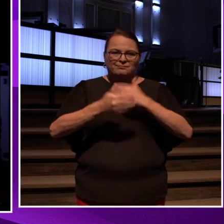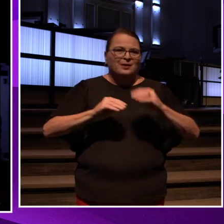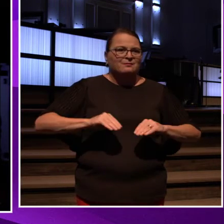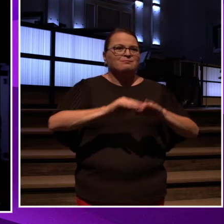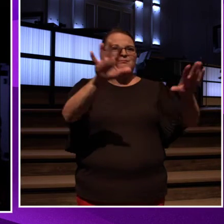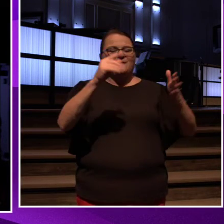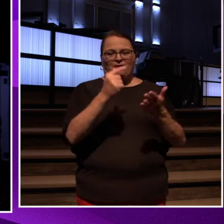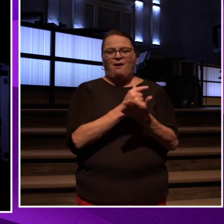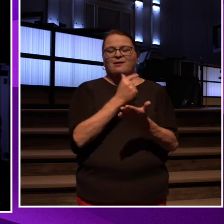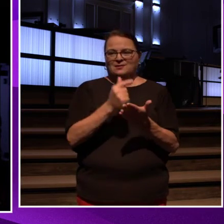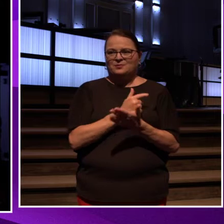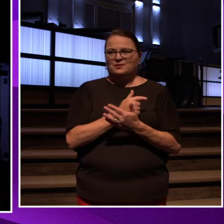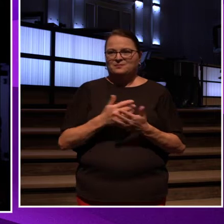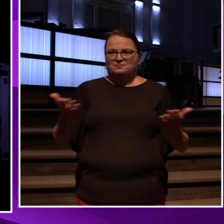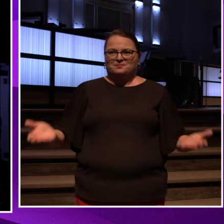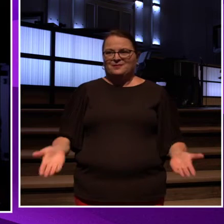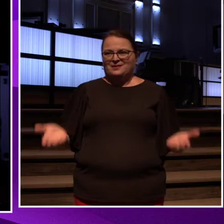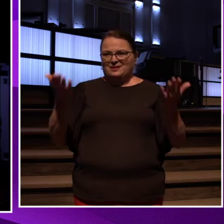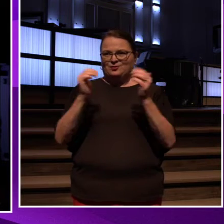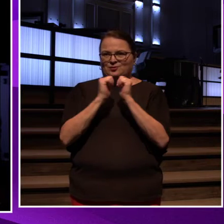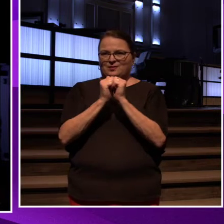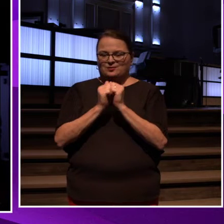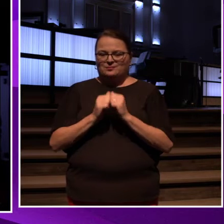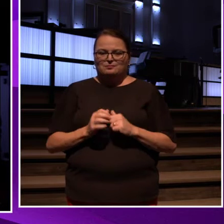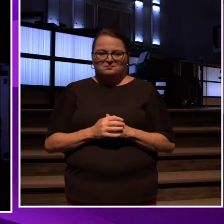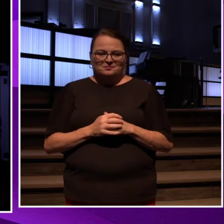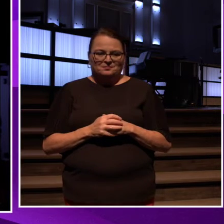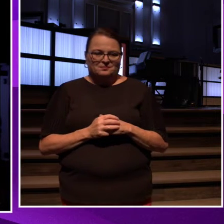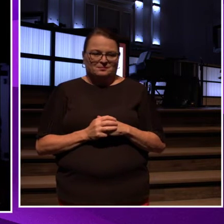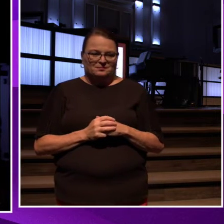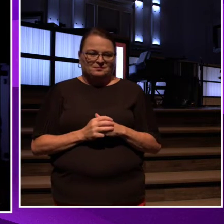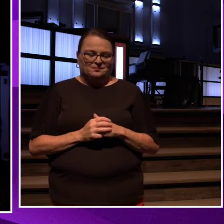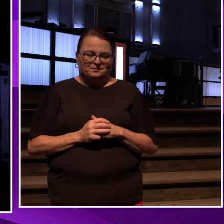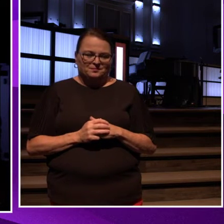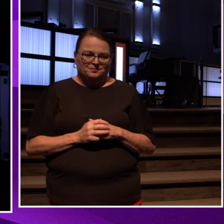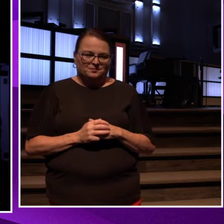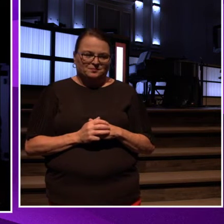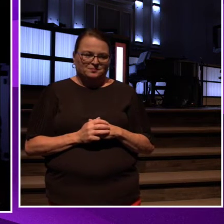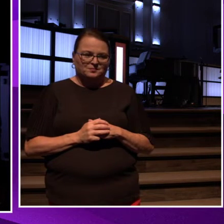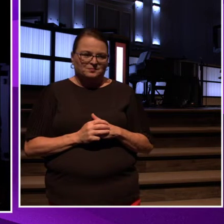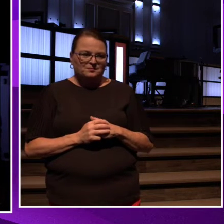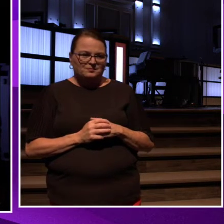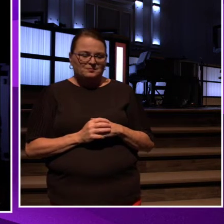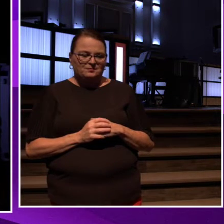gospel. Let's stand together and I'm going to have a word of prayer with you.